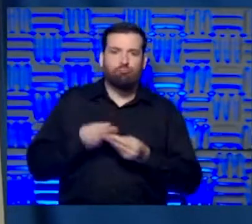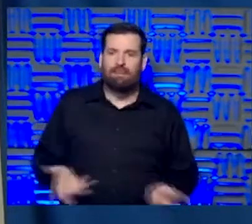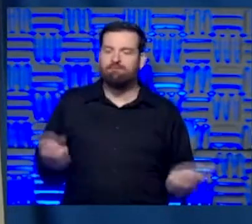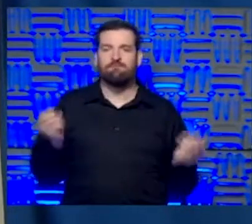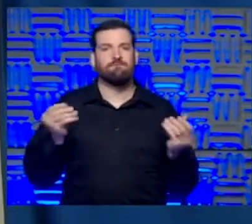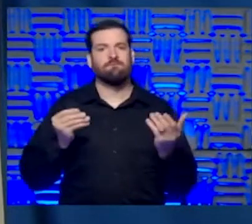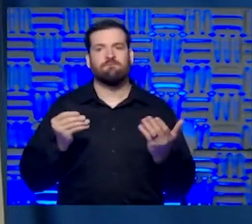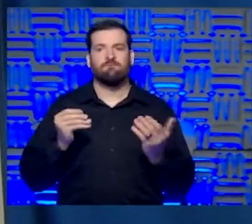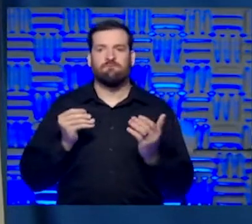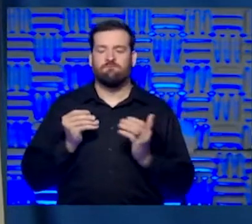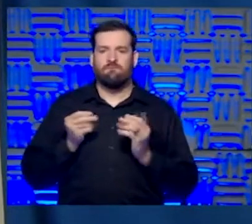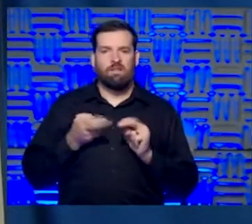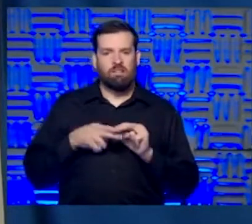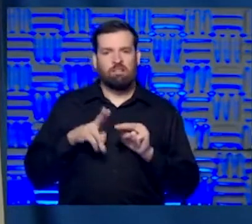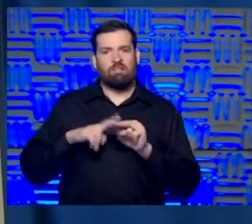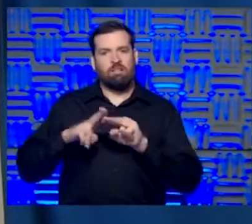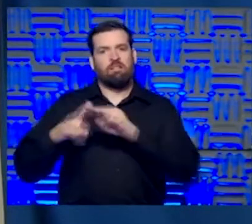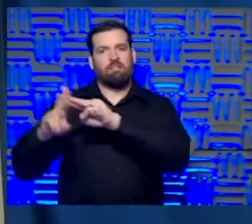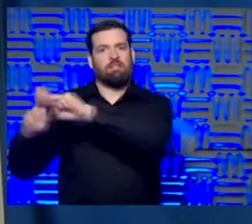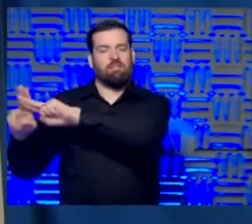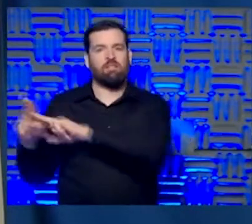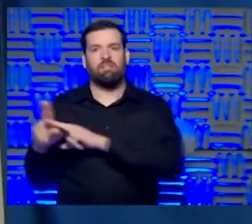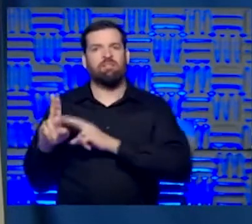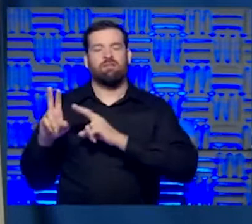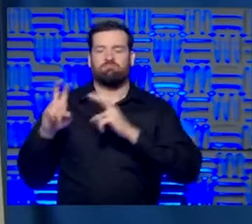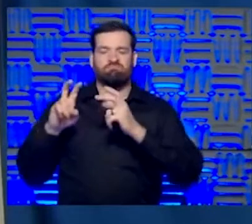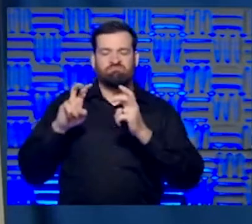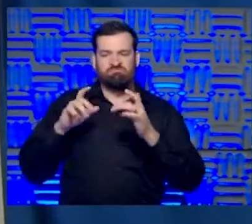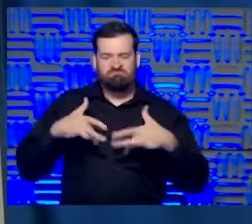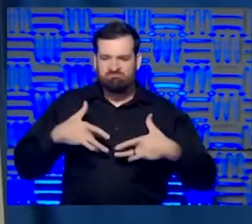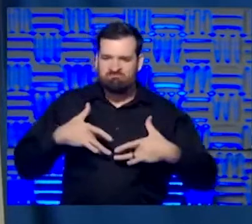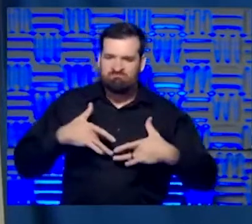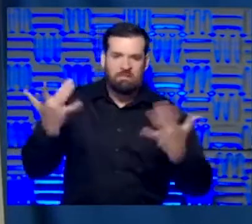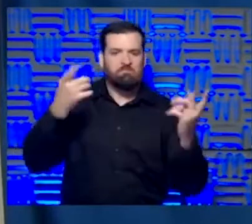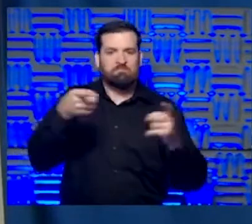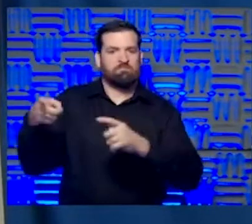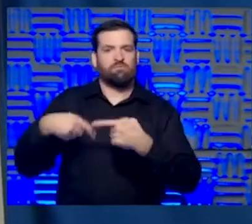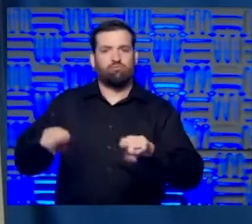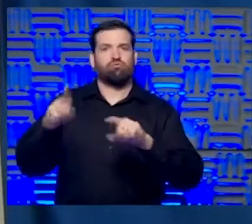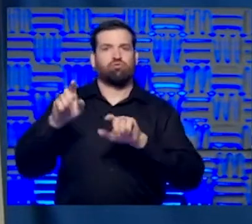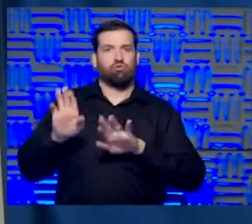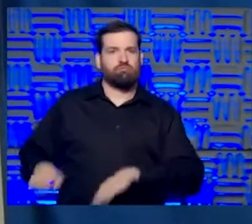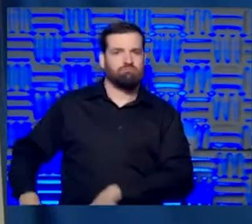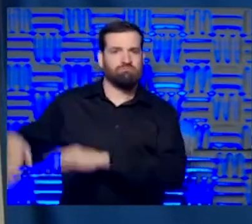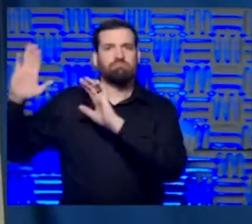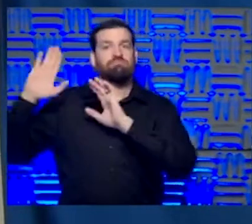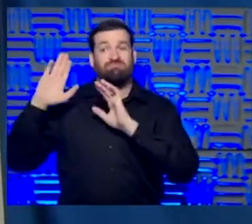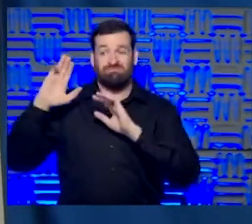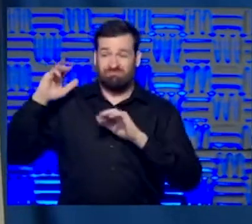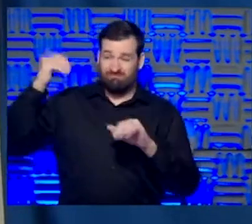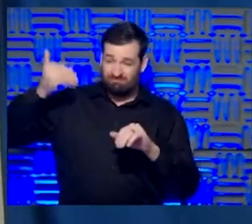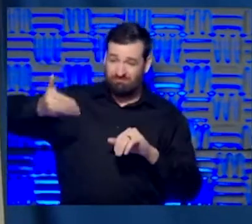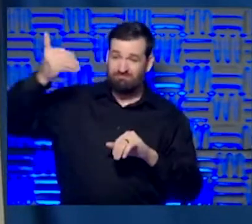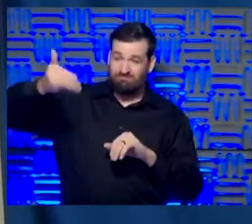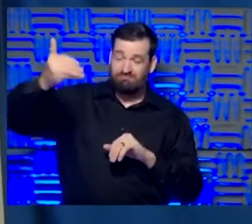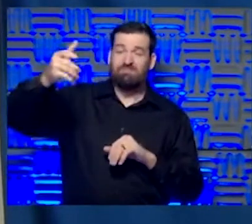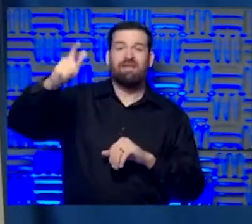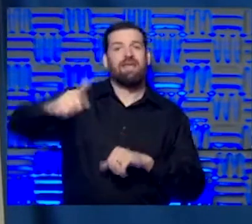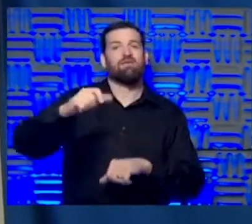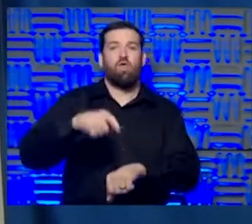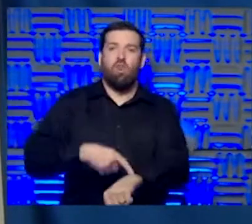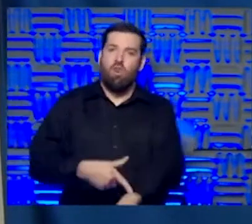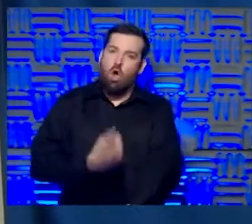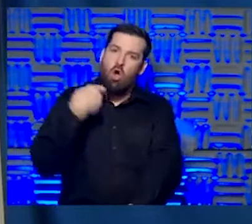It builds up into those adverse childhood events, and we know that over time, those can have long-term,